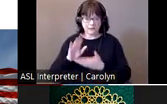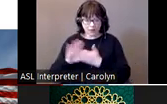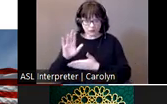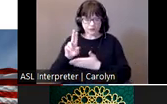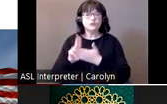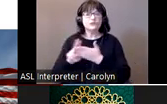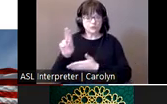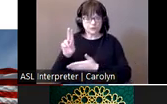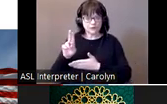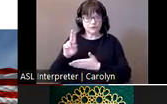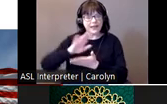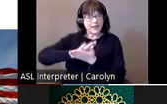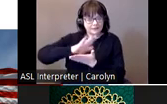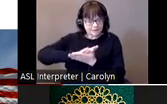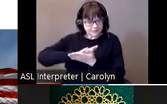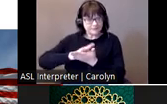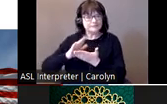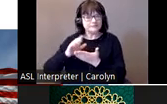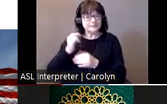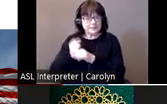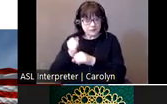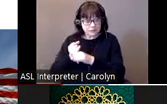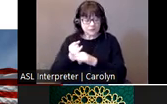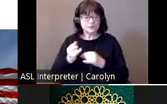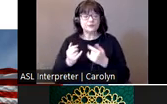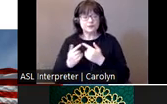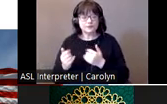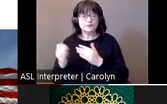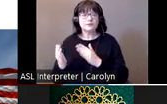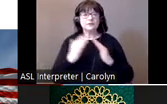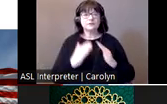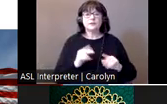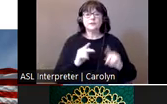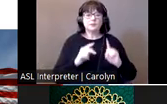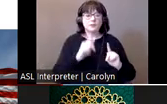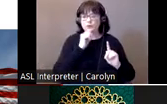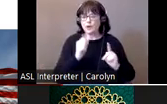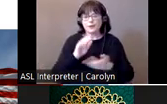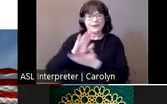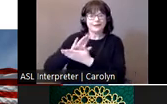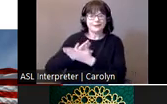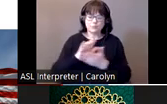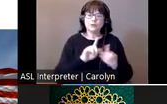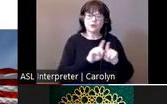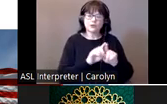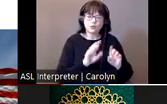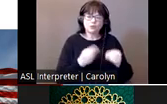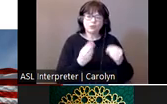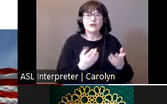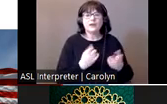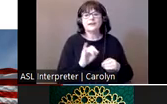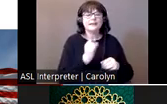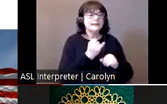universities, schools, et cetera, institutes. They have non-academic providers, just like we do here in Canada, industry